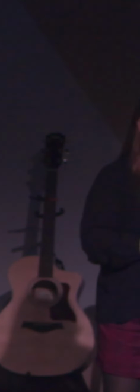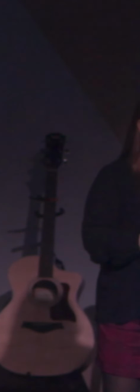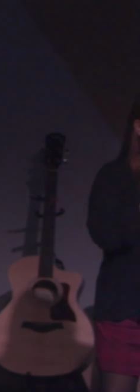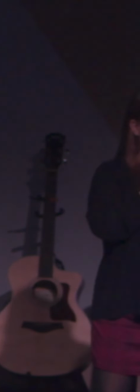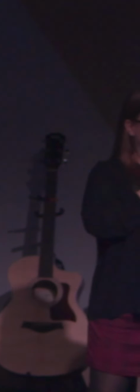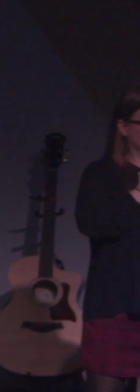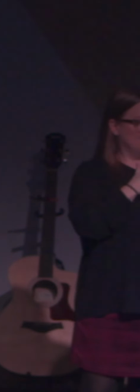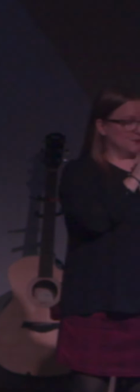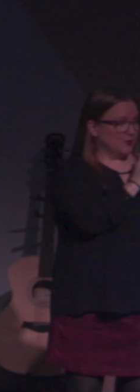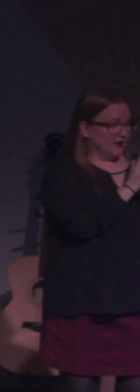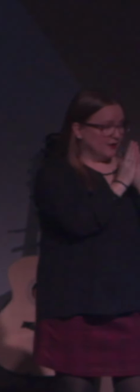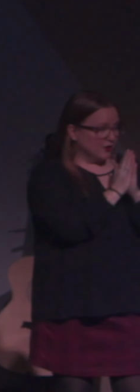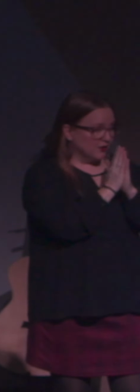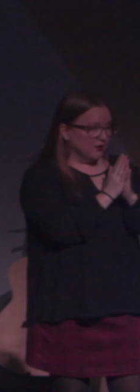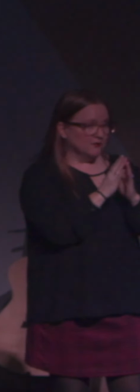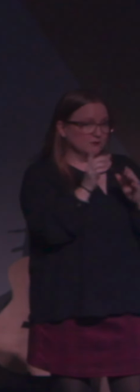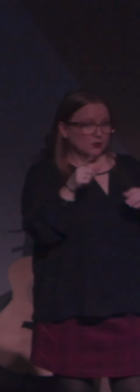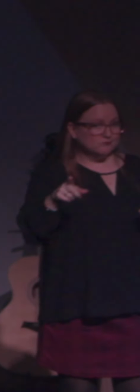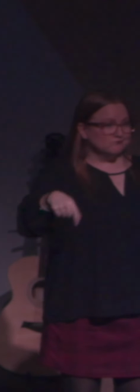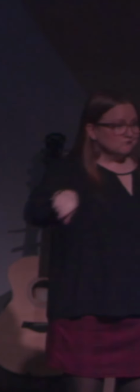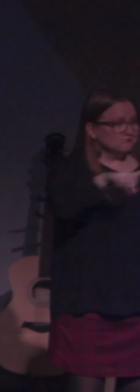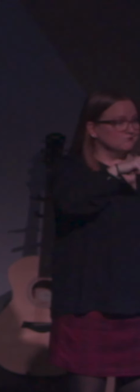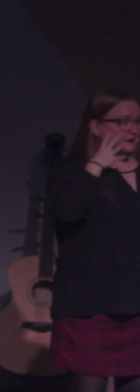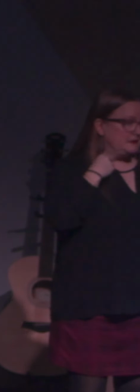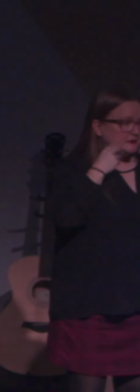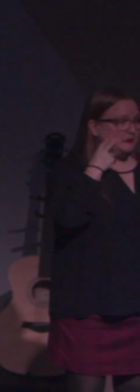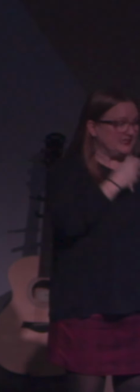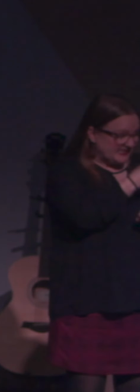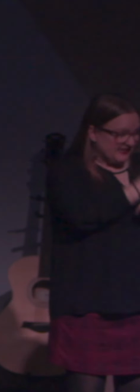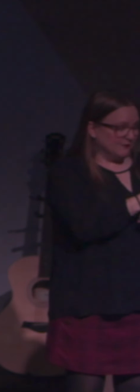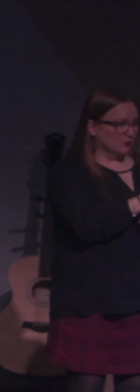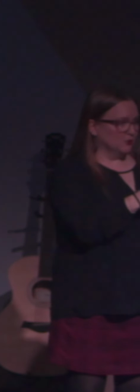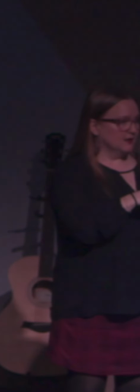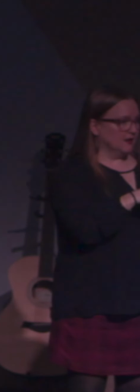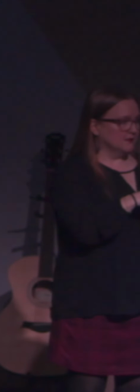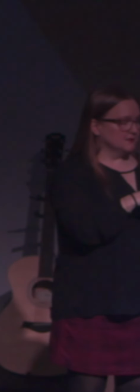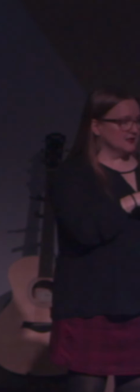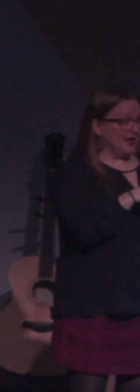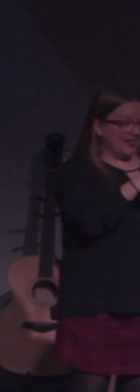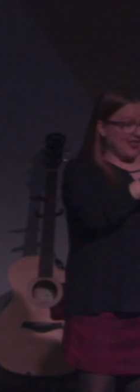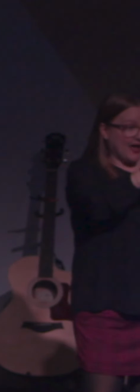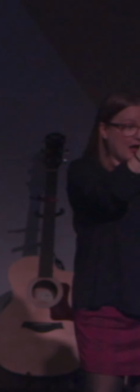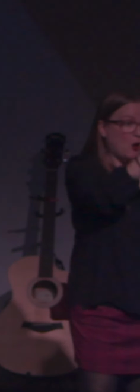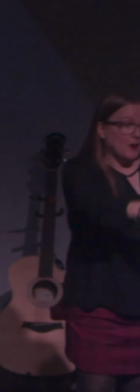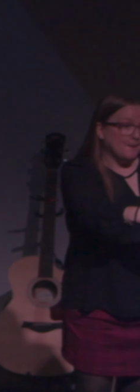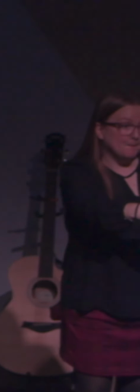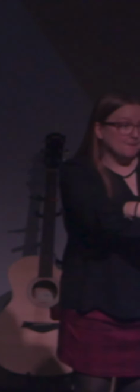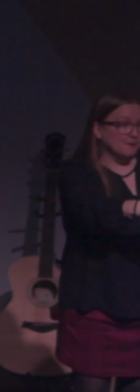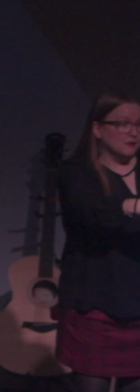My prayer for everyone who walks through difficult times is that they can surrender the outcome to God.